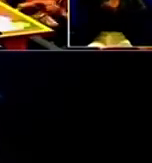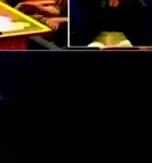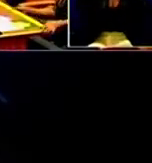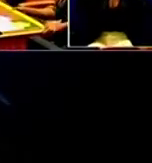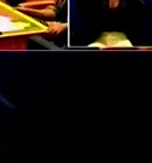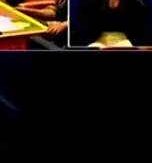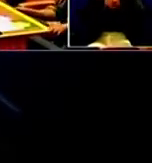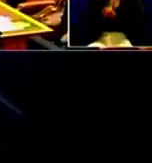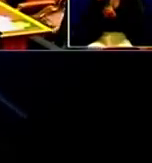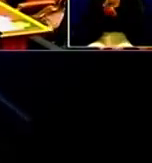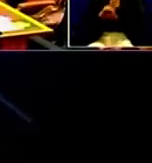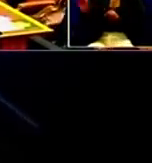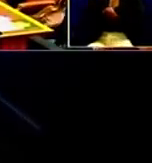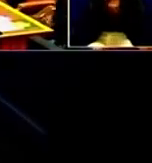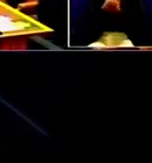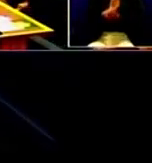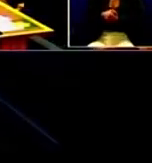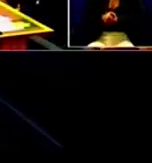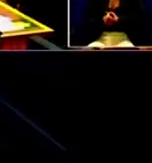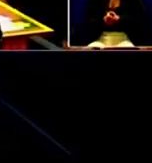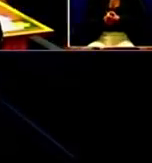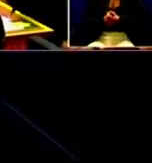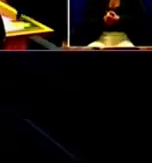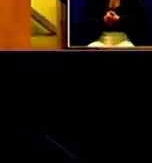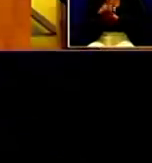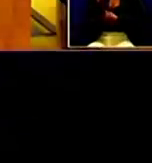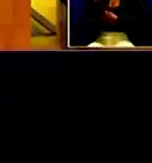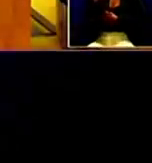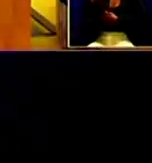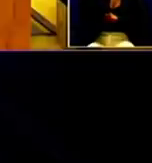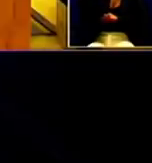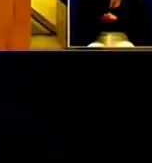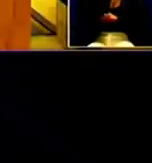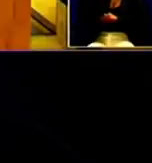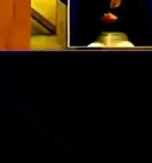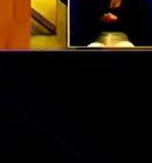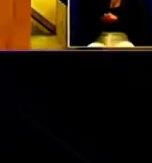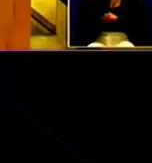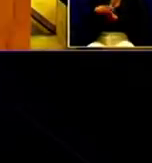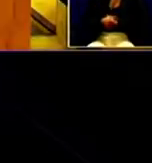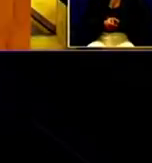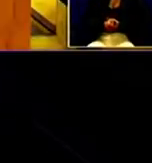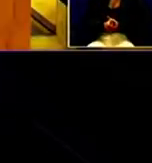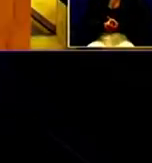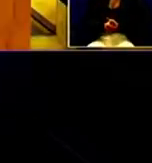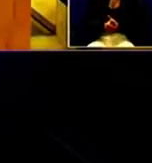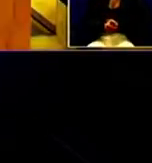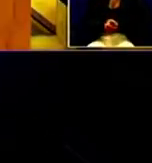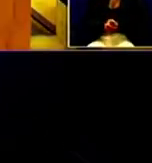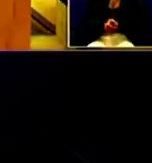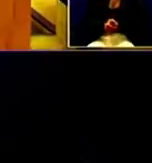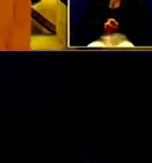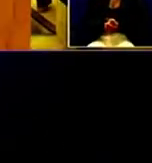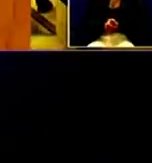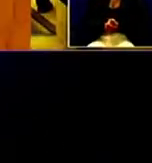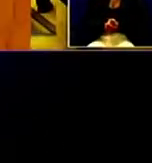So that's Tito Mboweni, the South African Finance Minister, presenting his national budget to Parliament